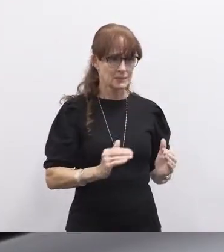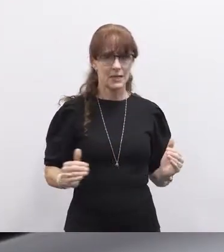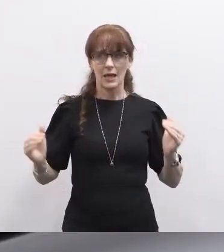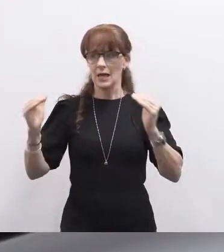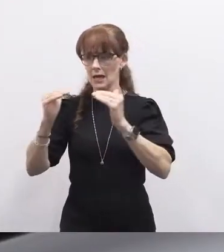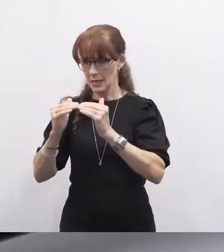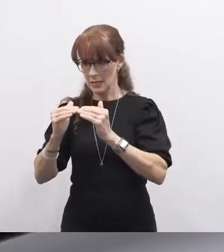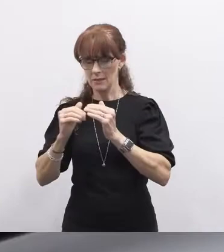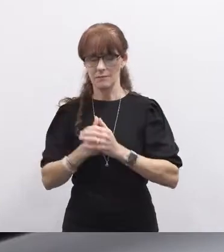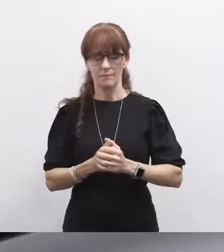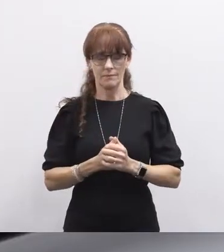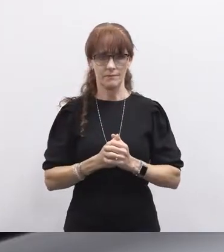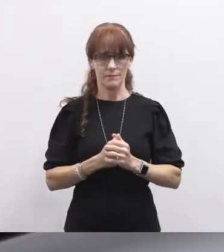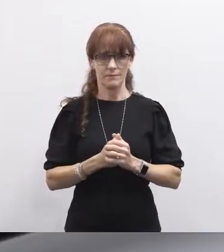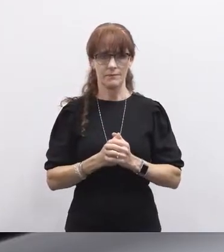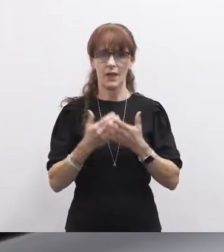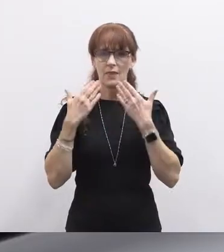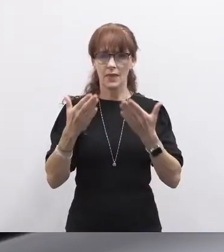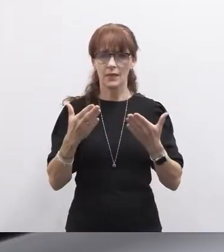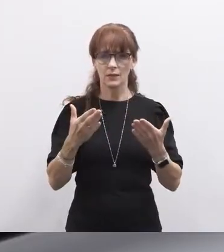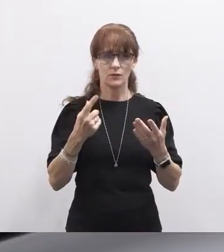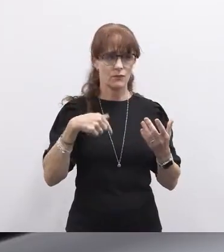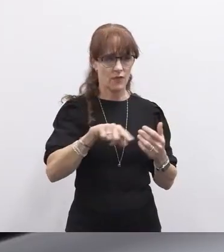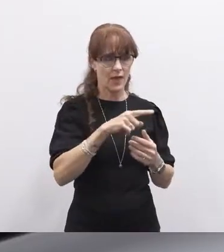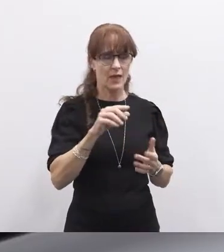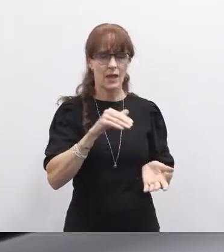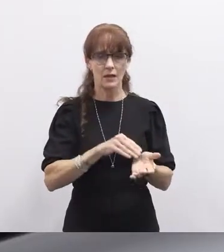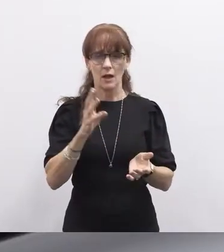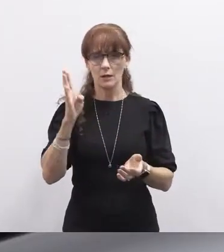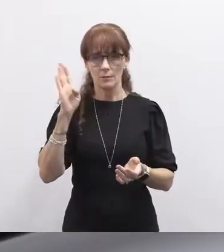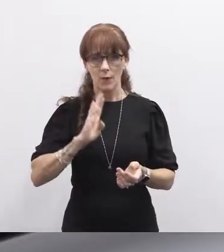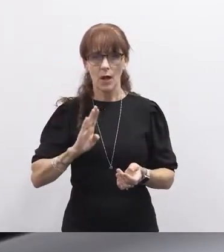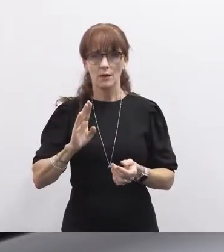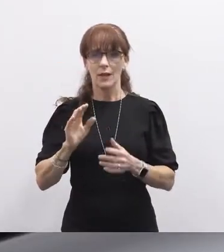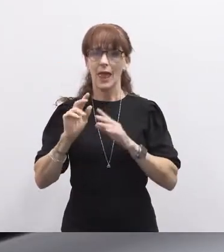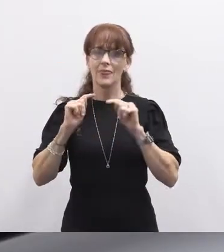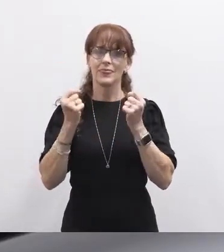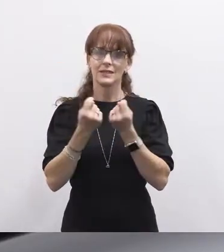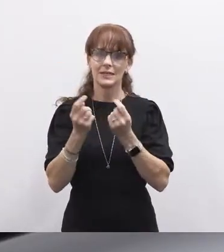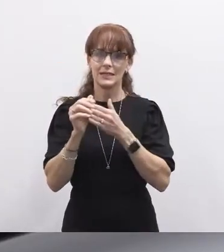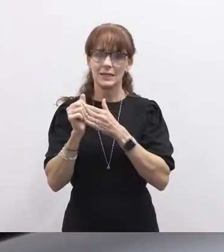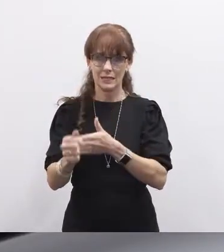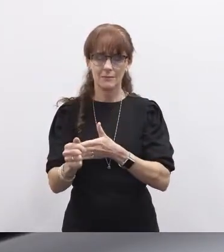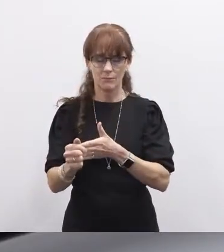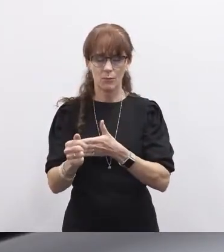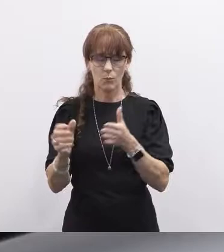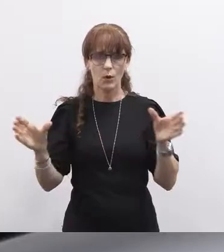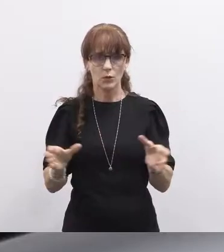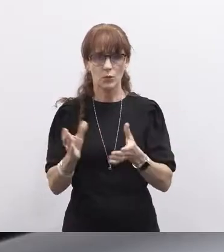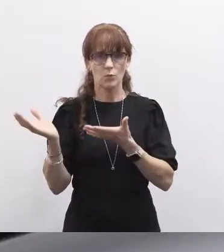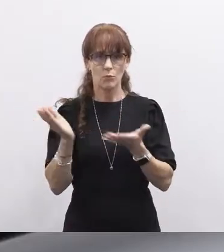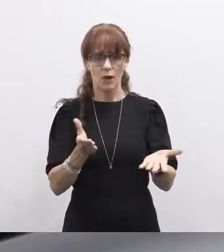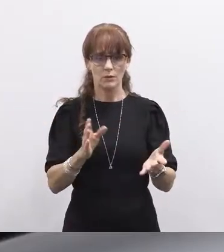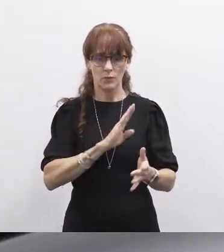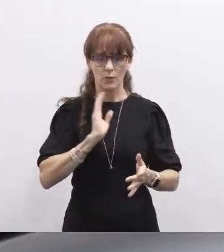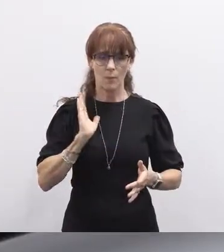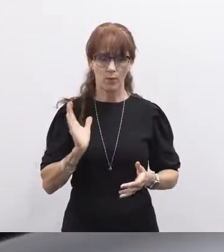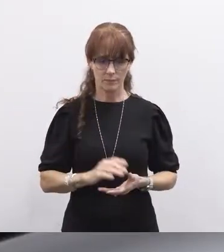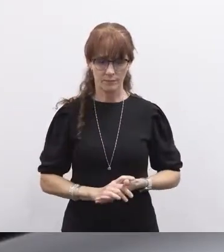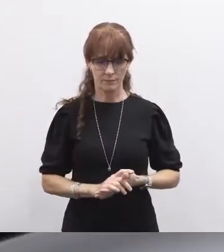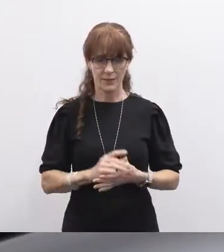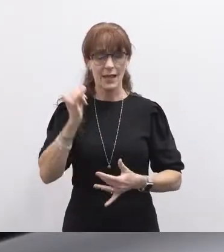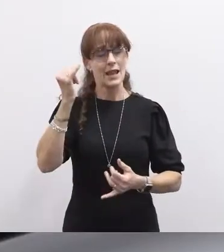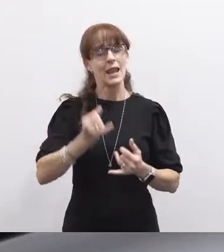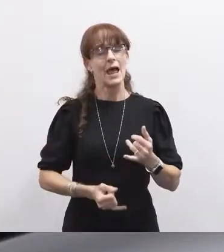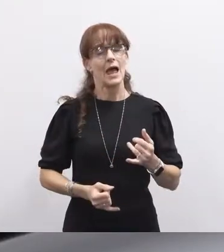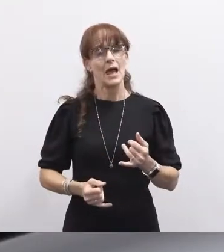so thank you for that, and thank you, Dr. Brown and equity leadership team, for what you've brought forth to this board.